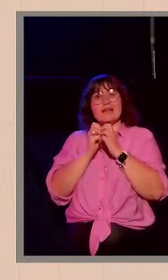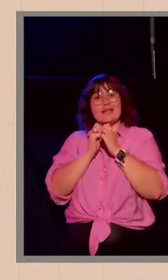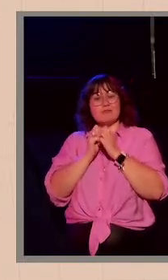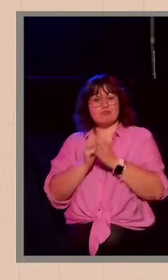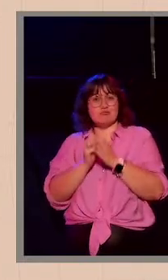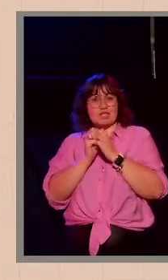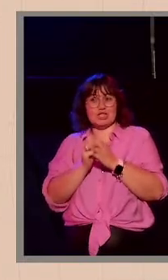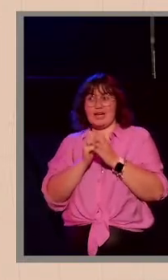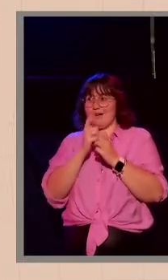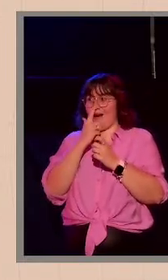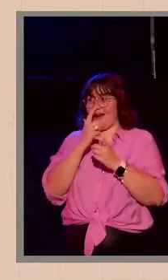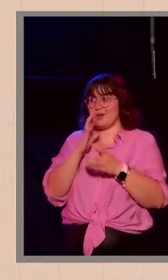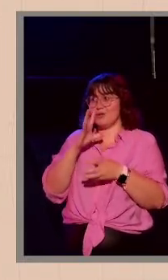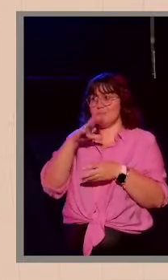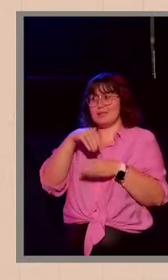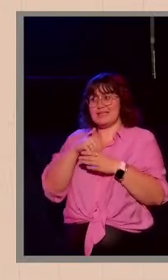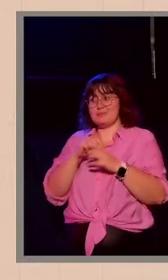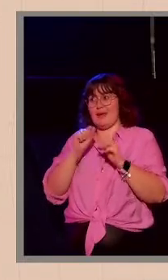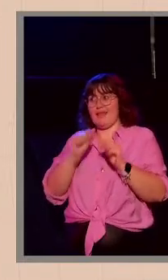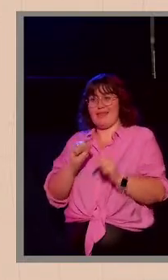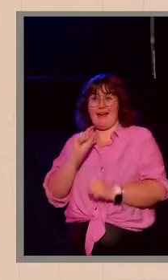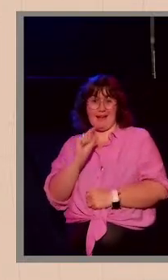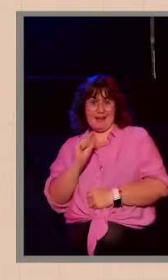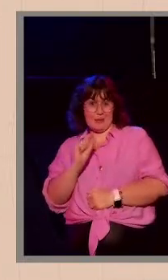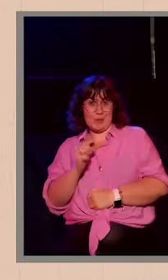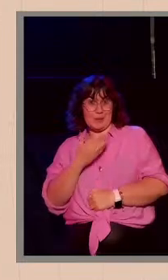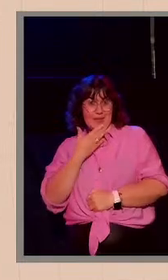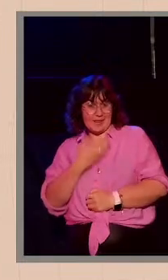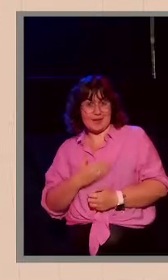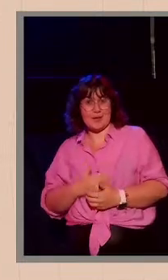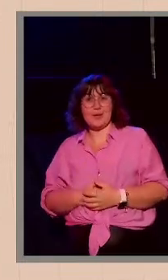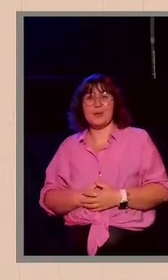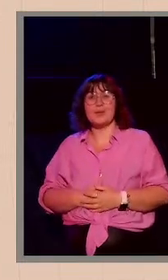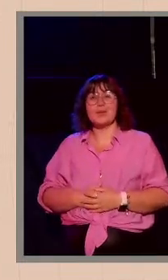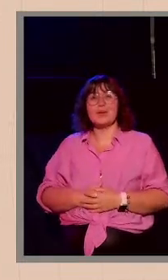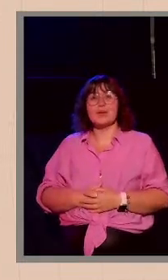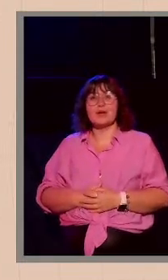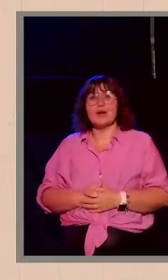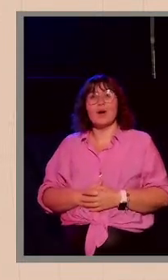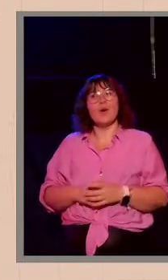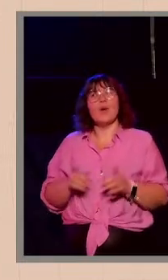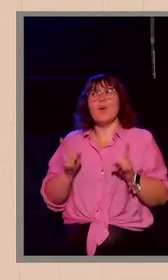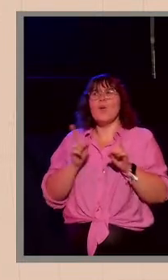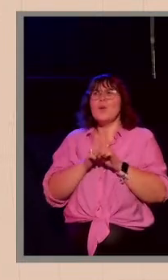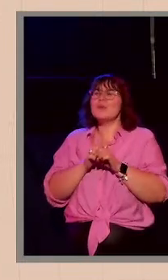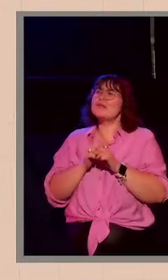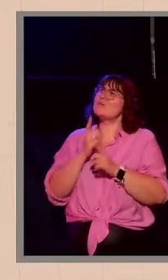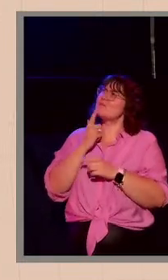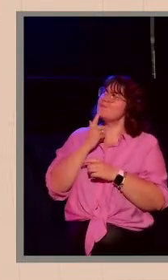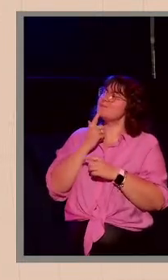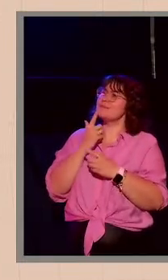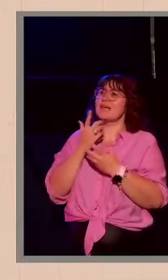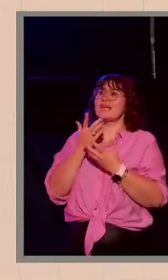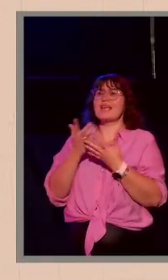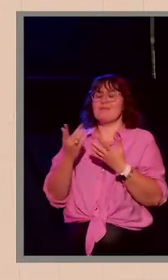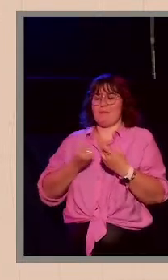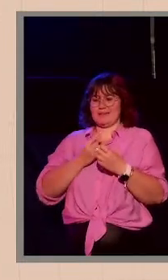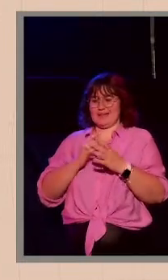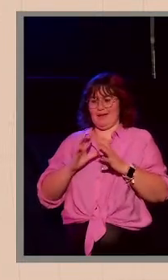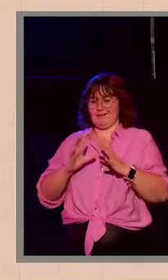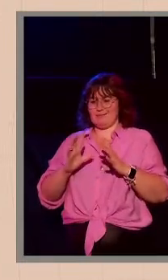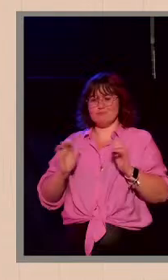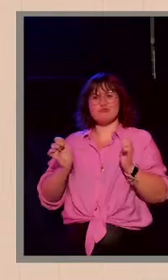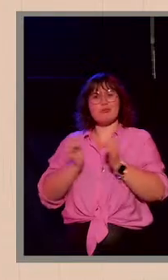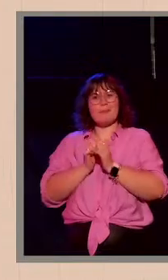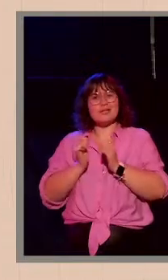able to participate a little bit and also given permission to experience things in a different